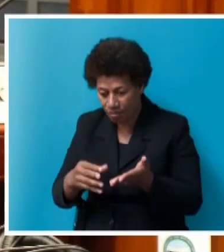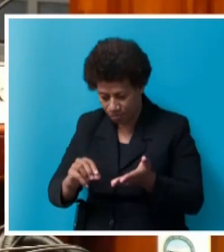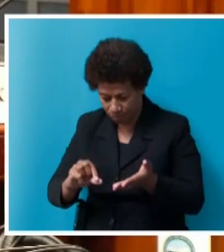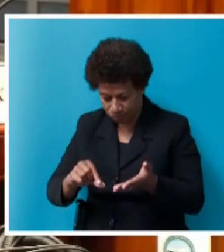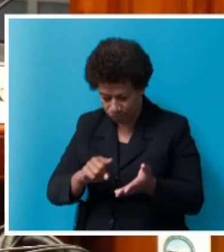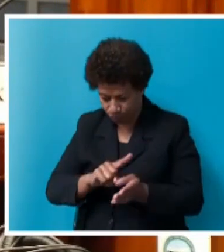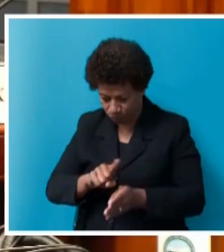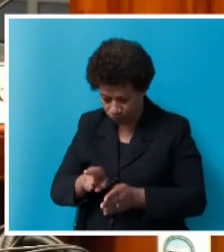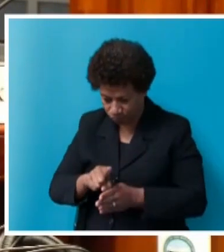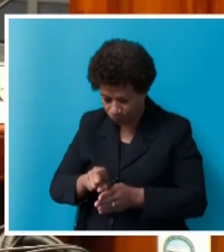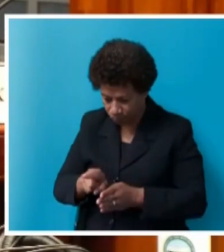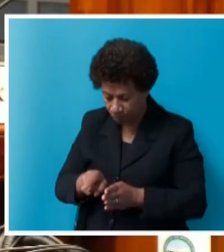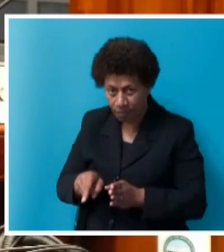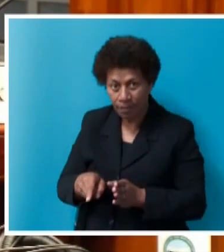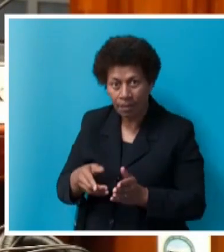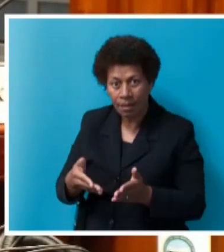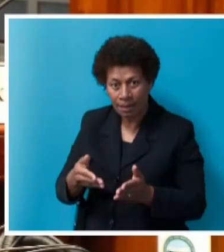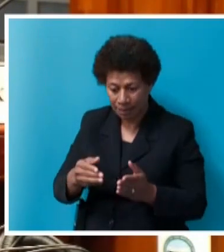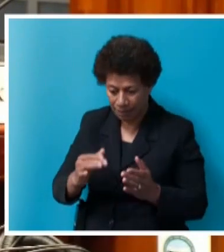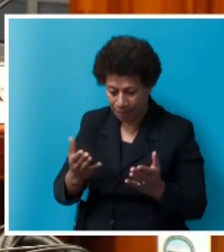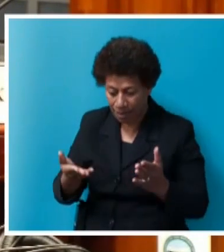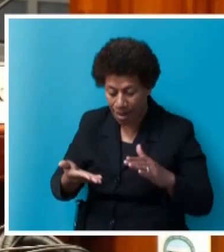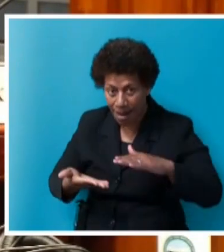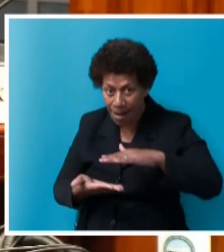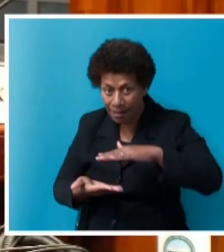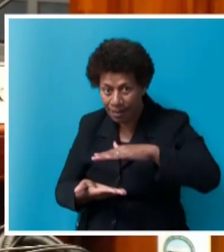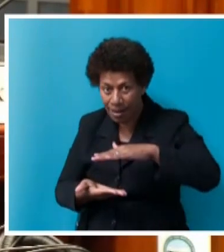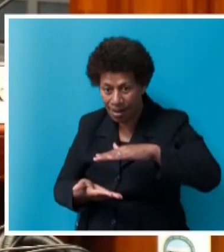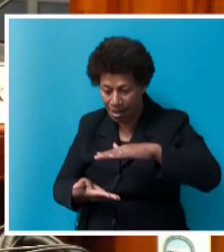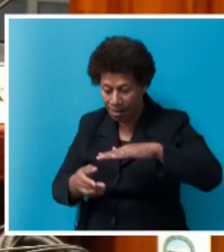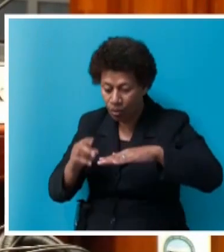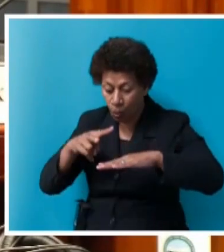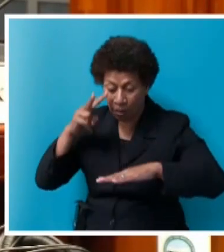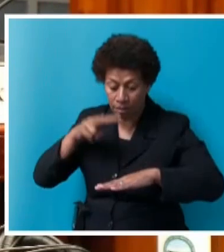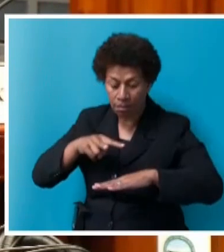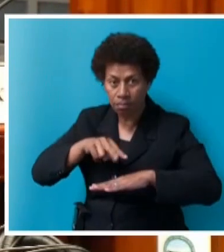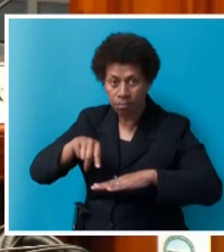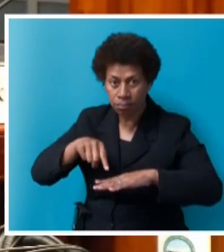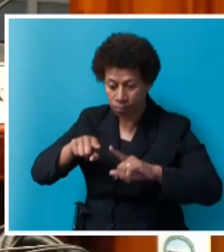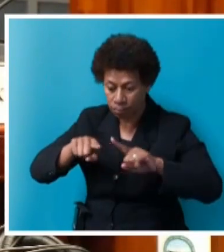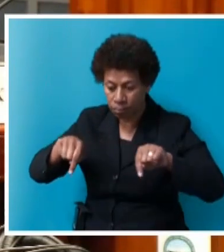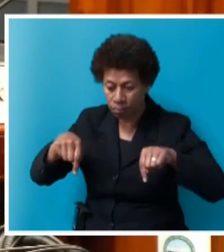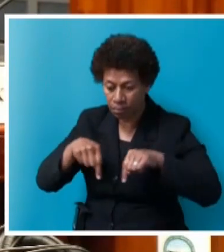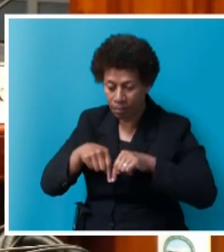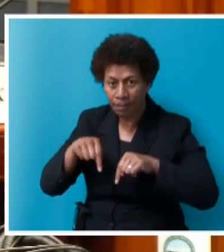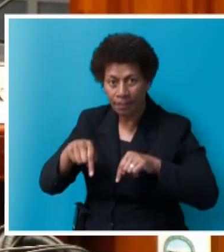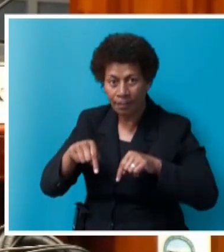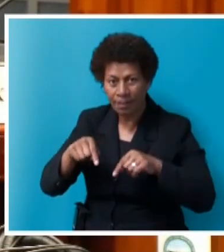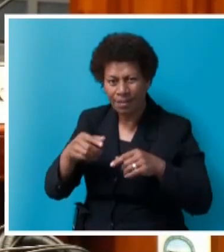generate 2D images of underground structures. These images reveal key features such